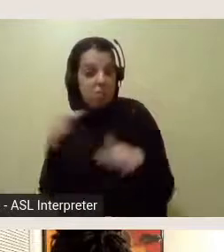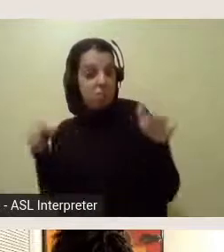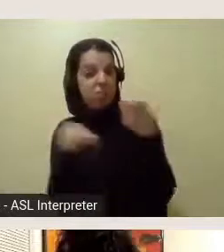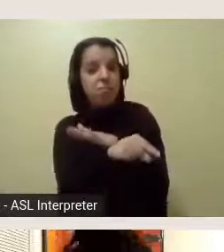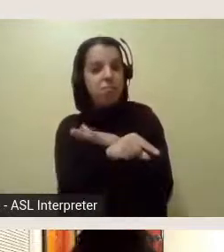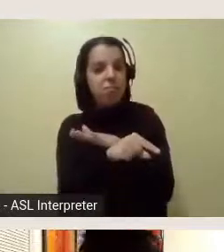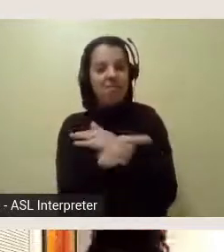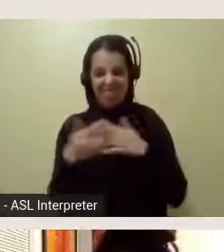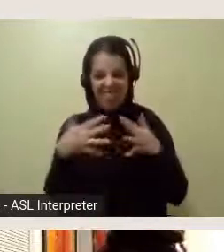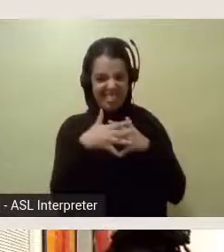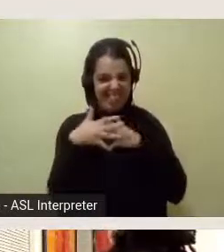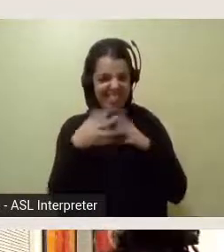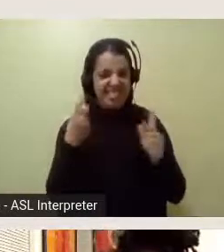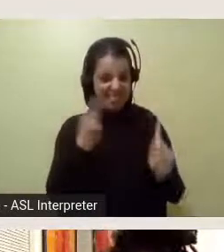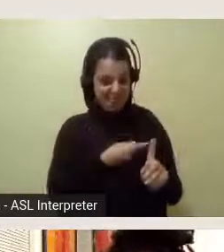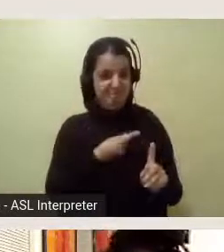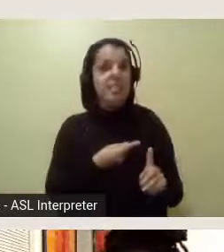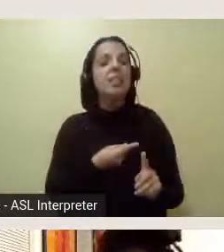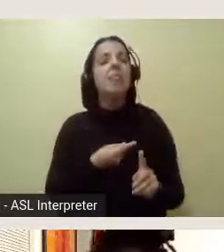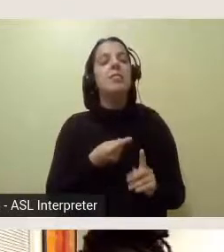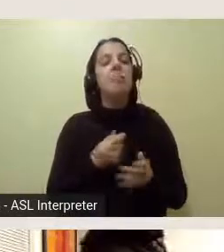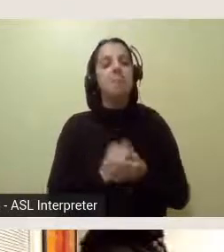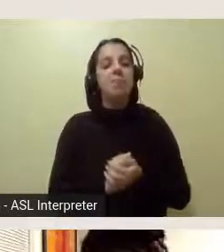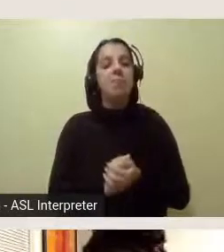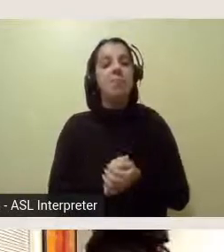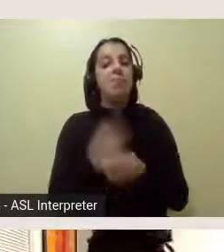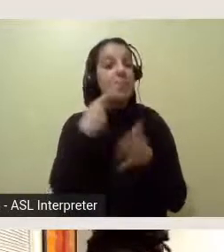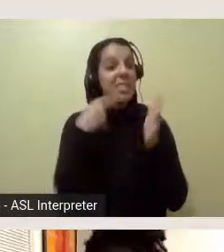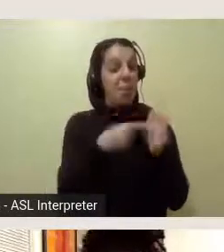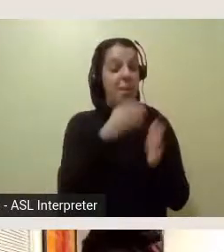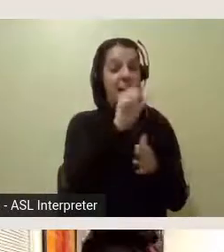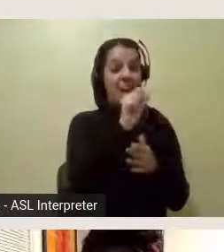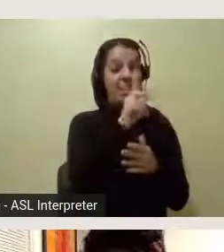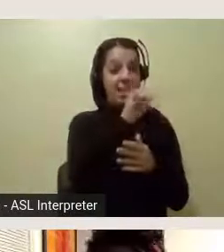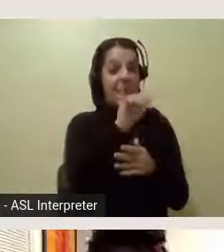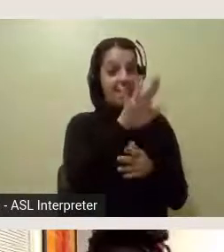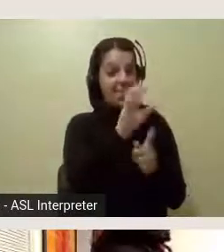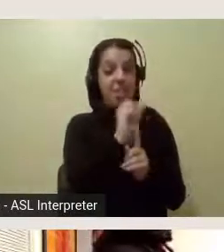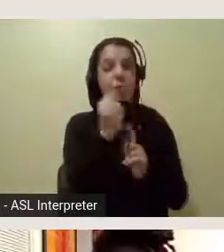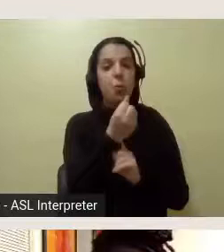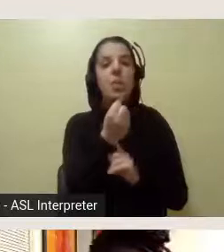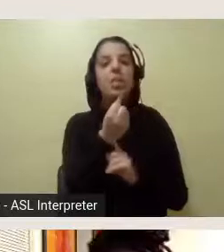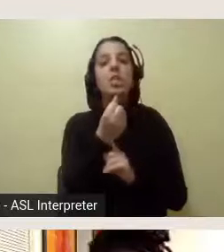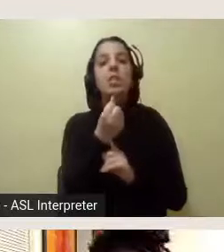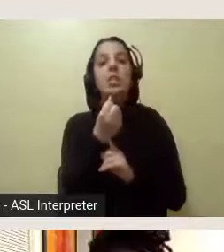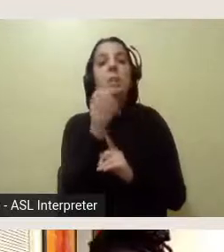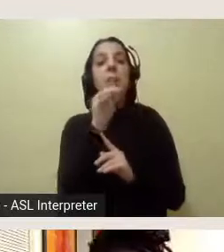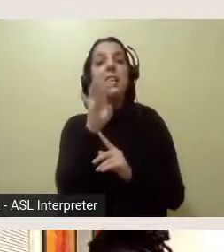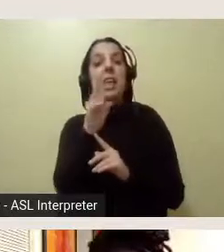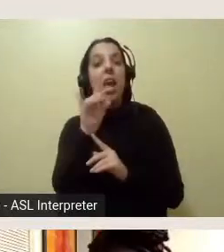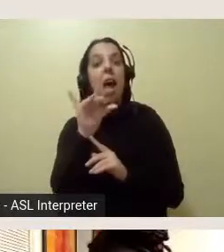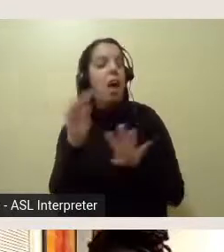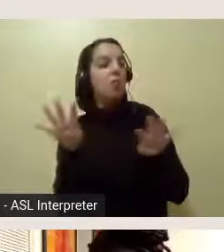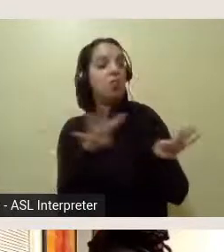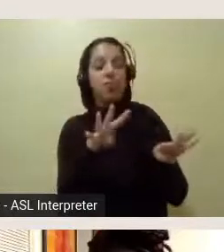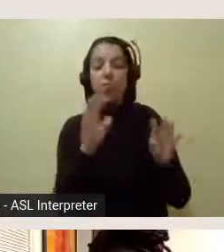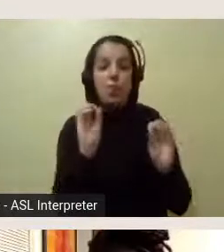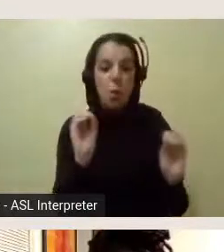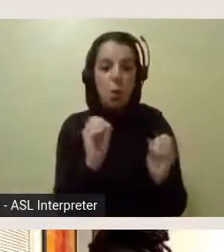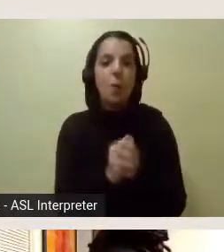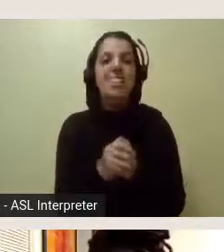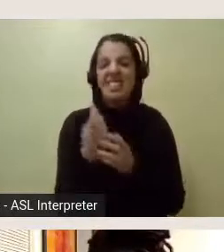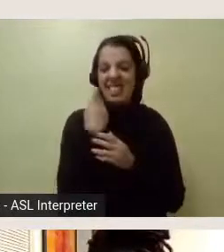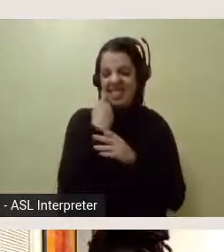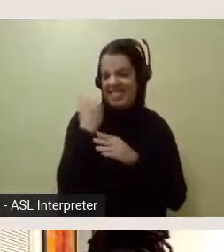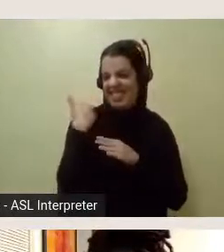you say, in the case of Akai Gurley, no media attention whatsoever. In the States, just last month, they shot two people